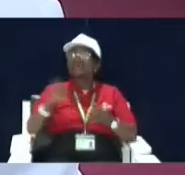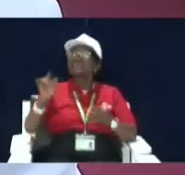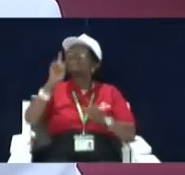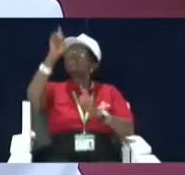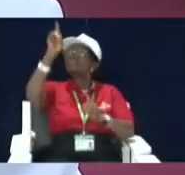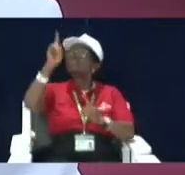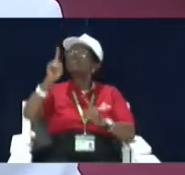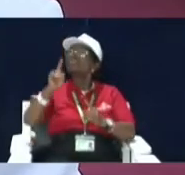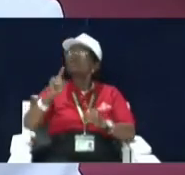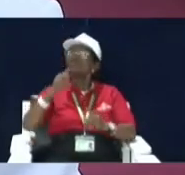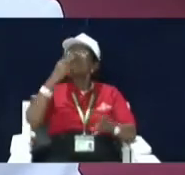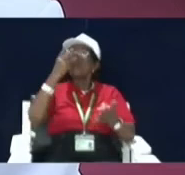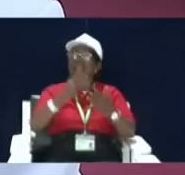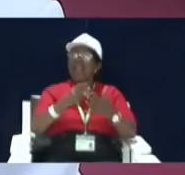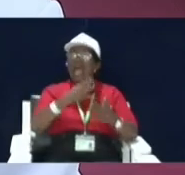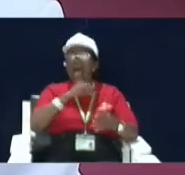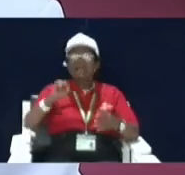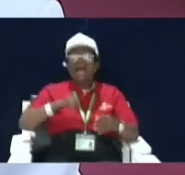more.